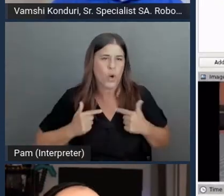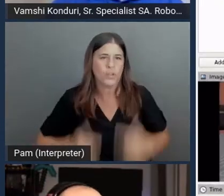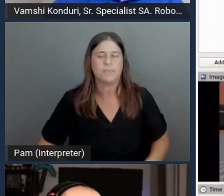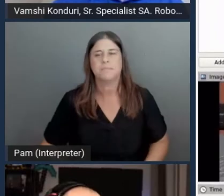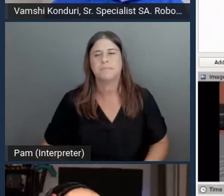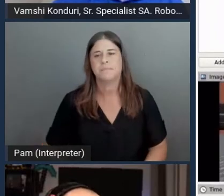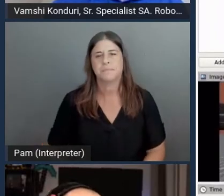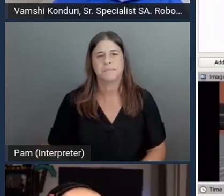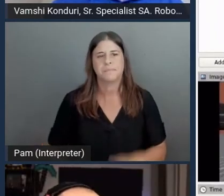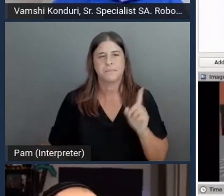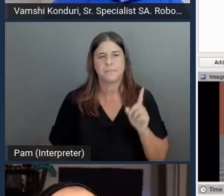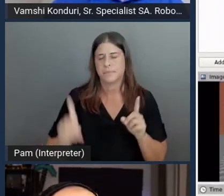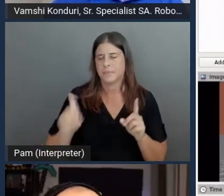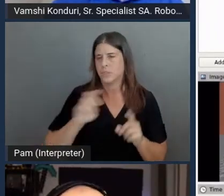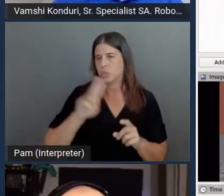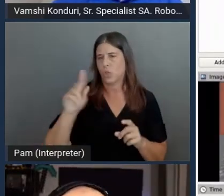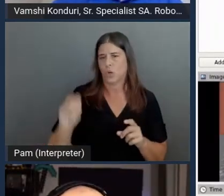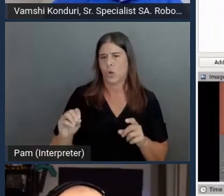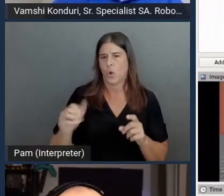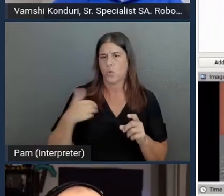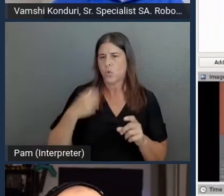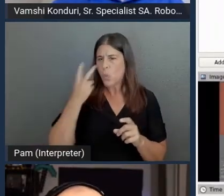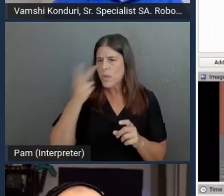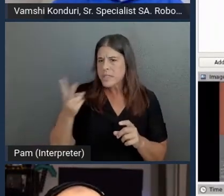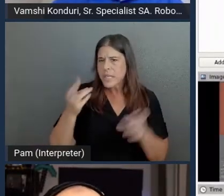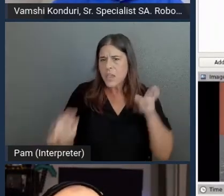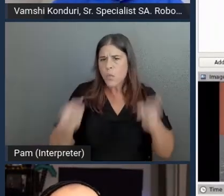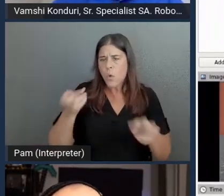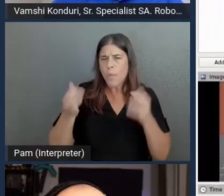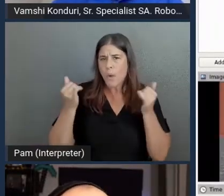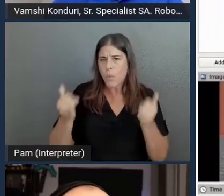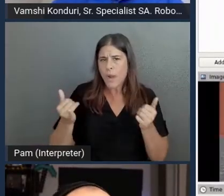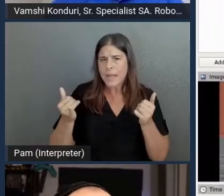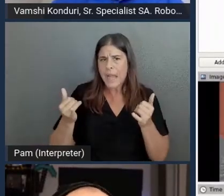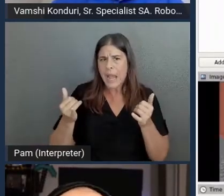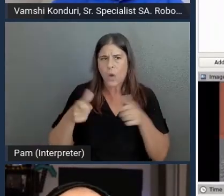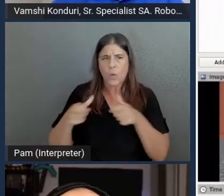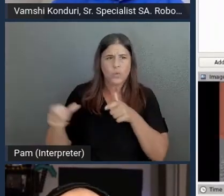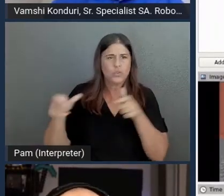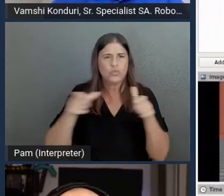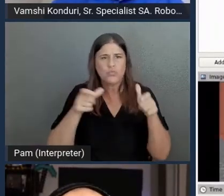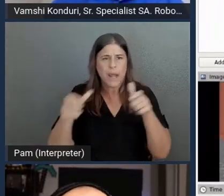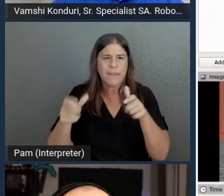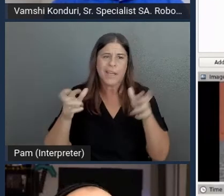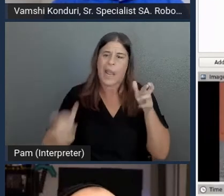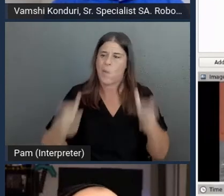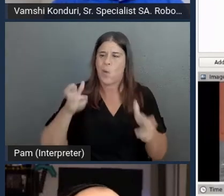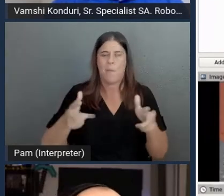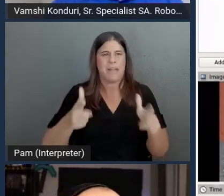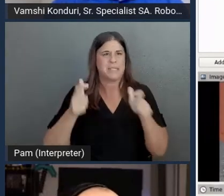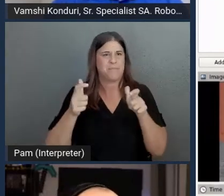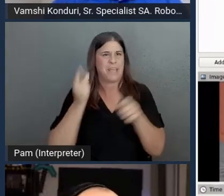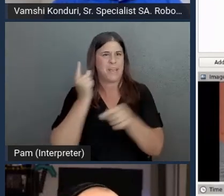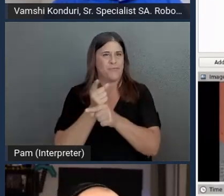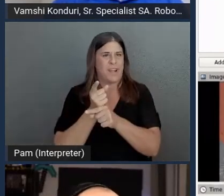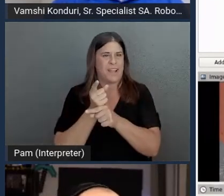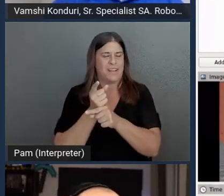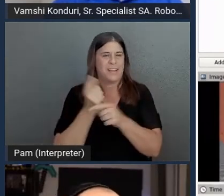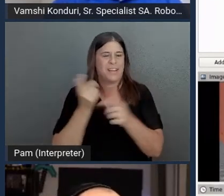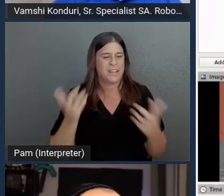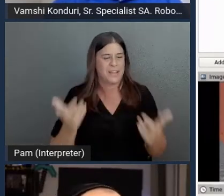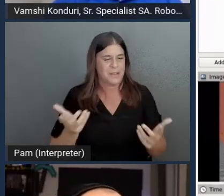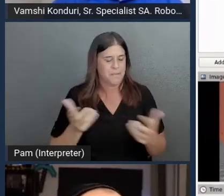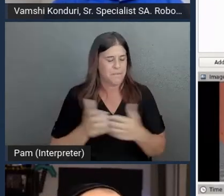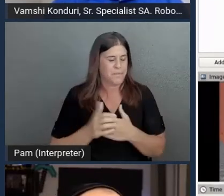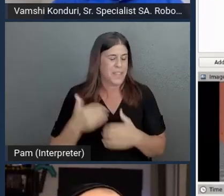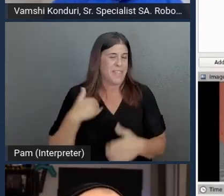I have a question for this one. So we're seeing the robot right now driving at robot speeds, right? Yes. Is there